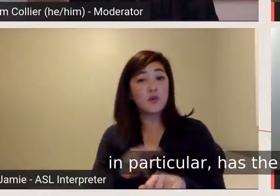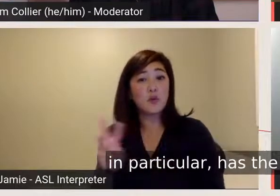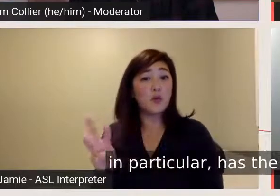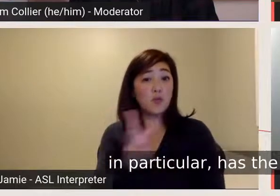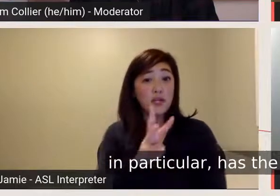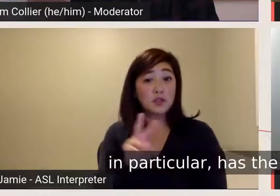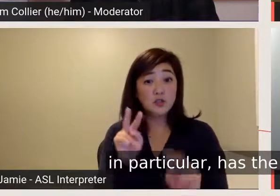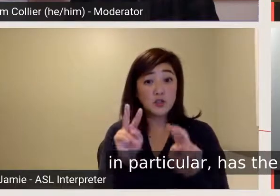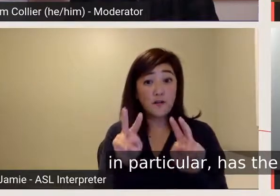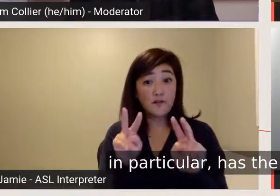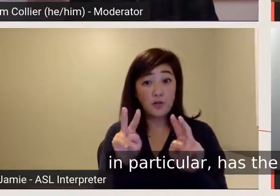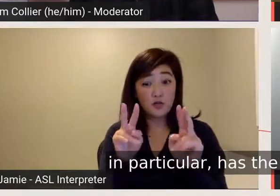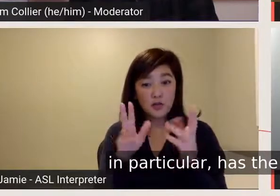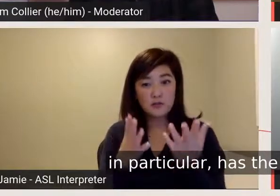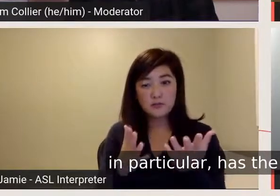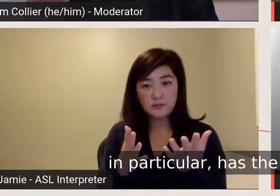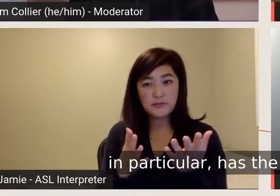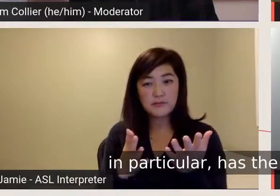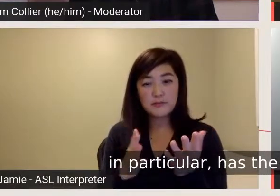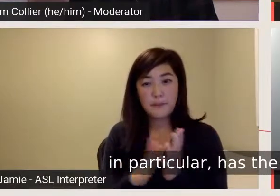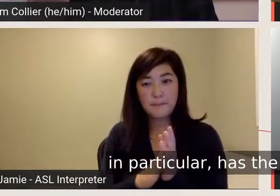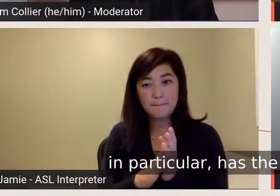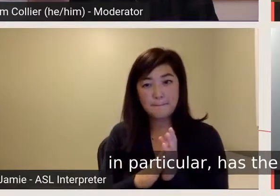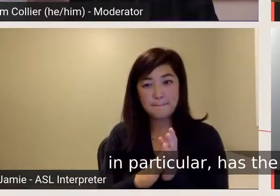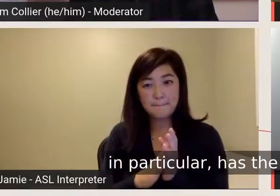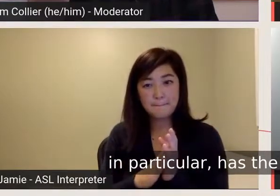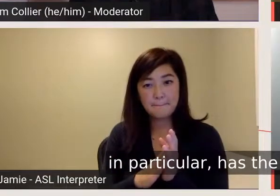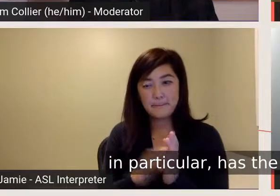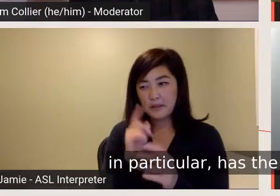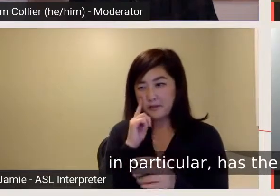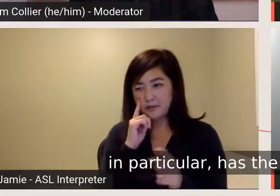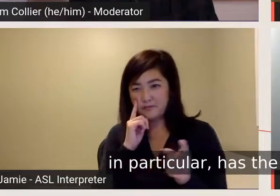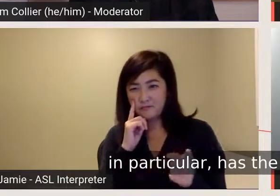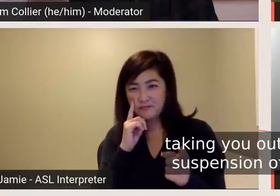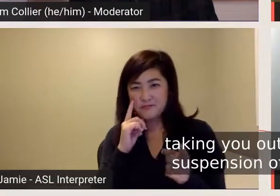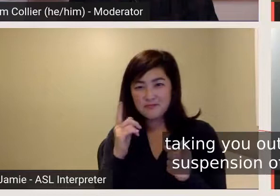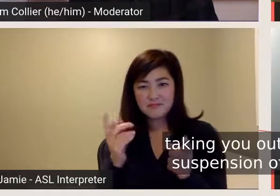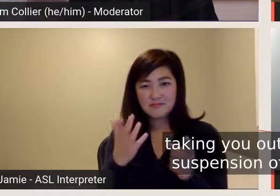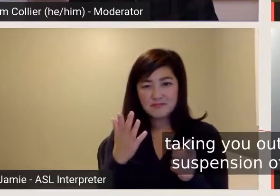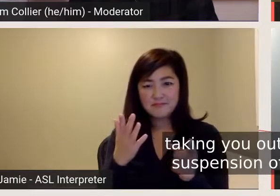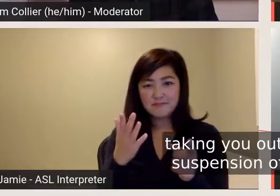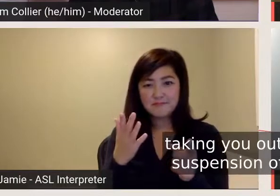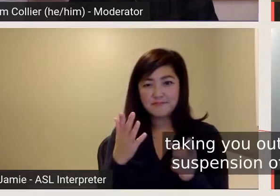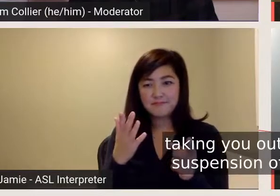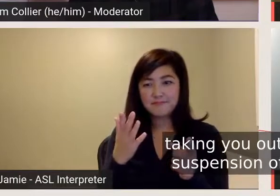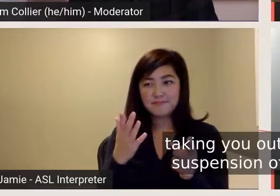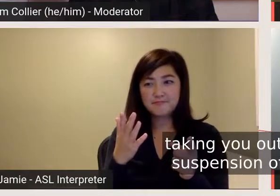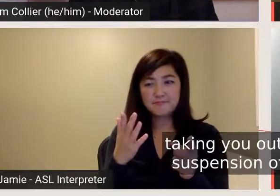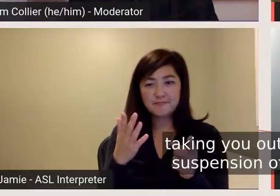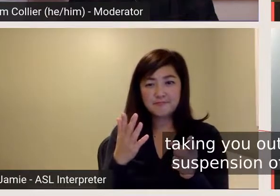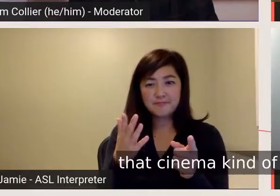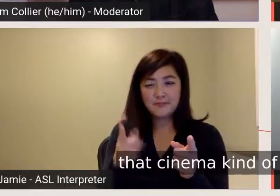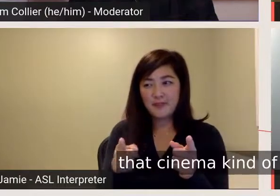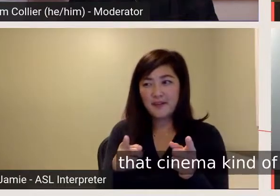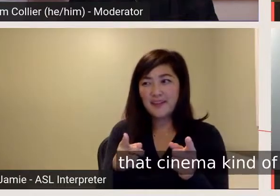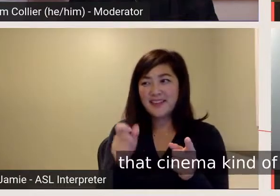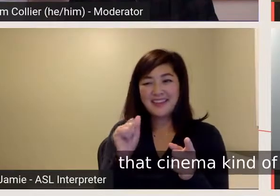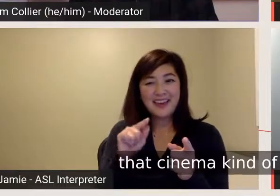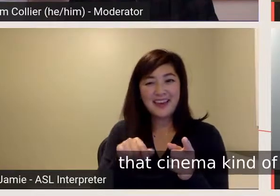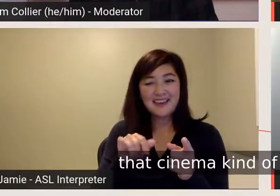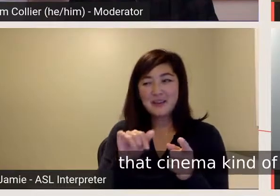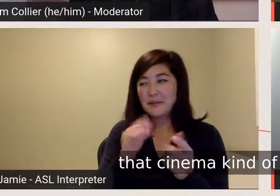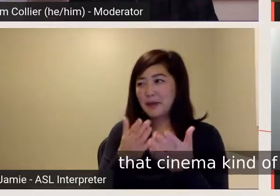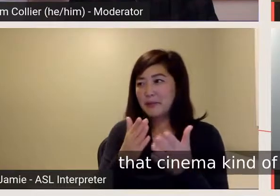in particular has the impact of maybe taking you out from that suspension of disbelief that cinema kind